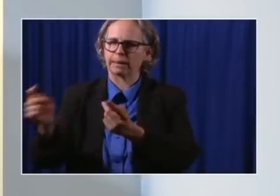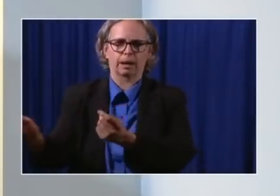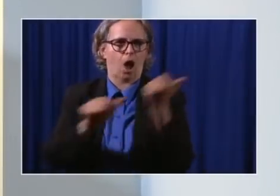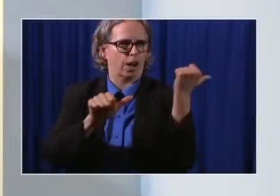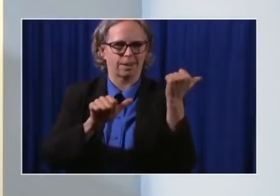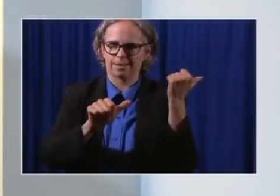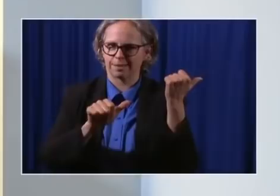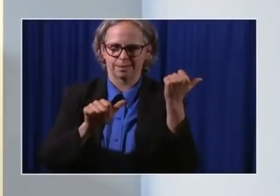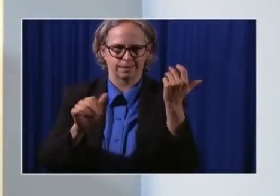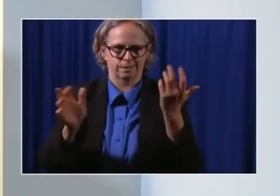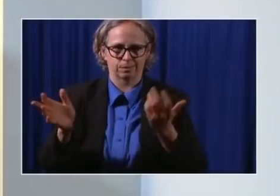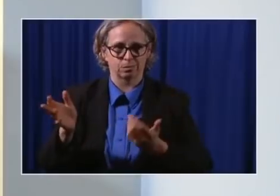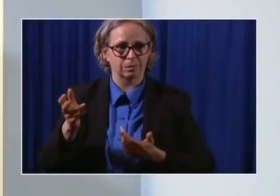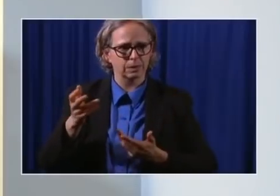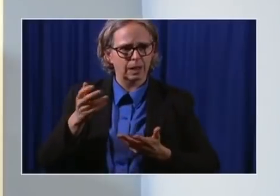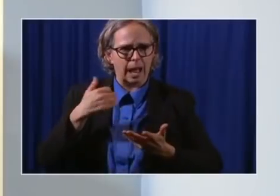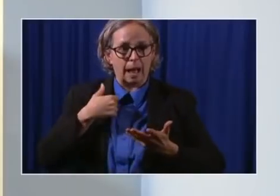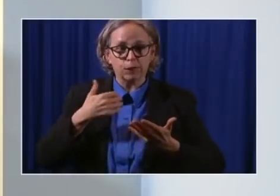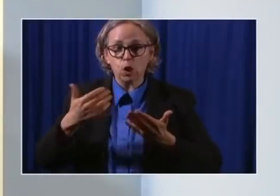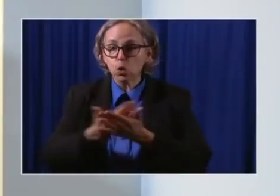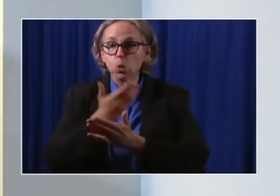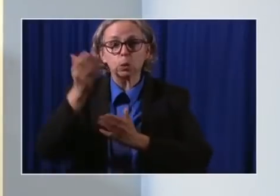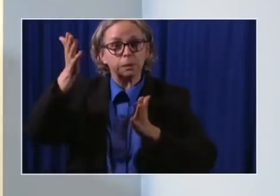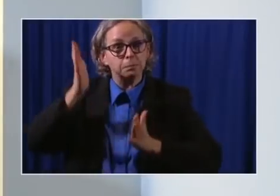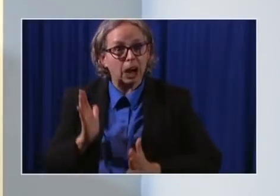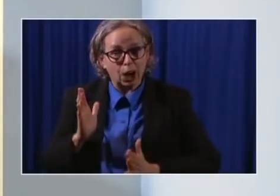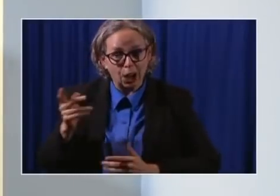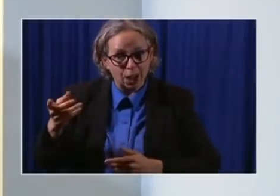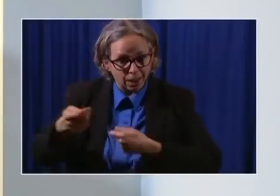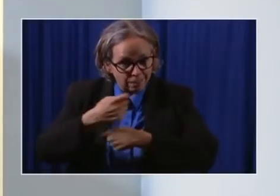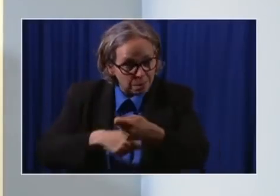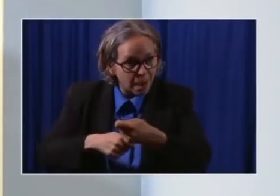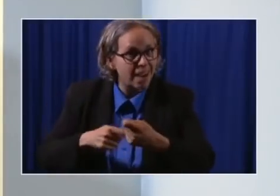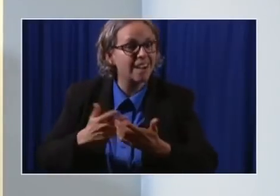new speaker and a new